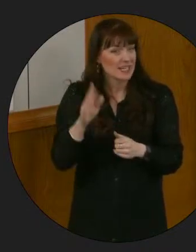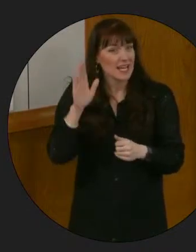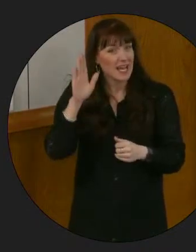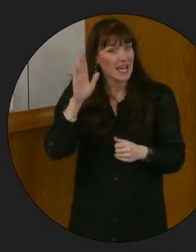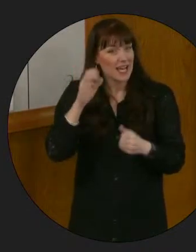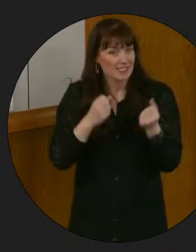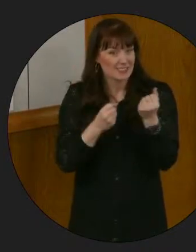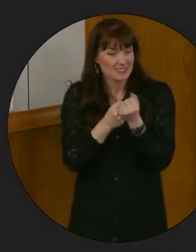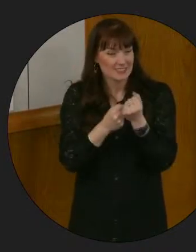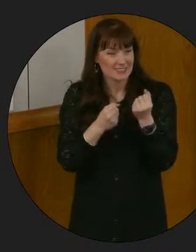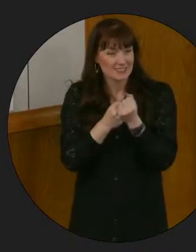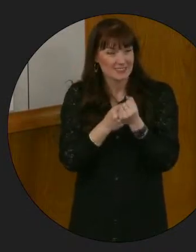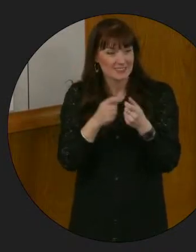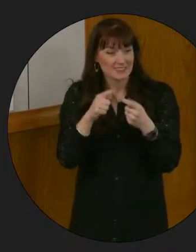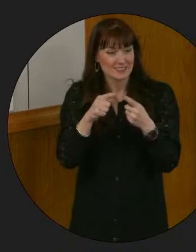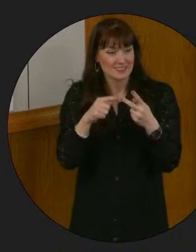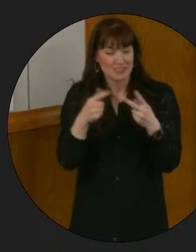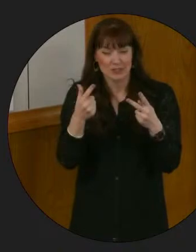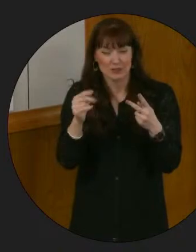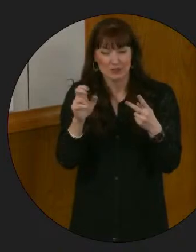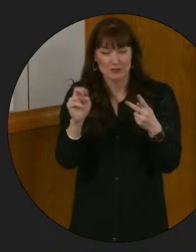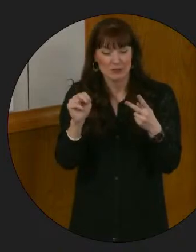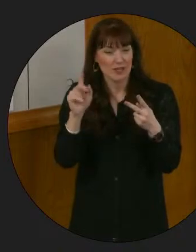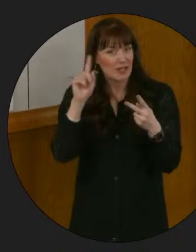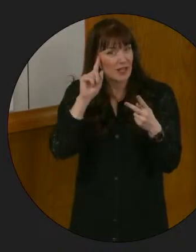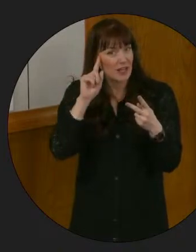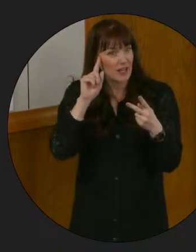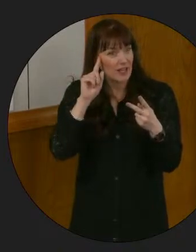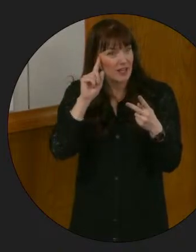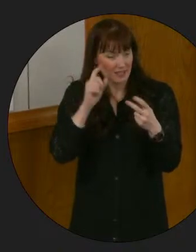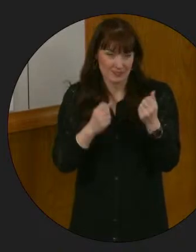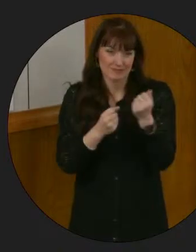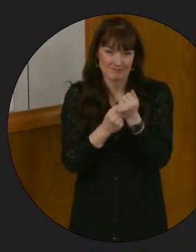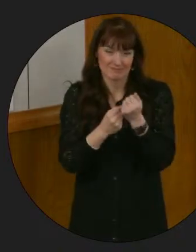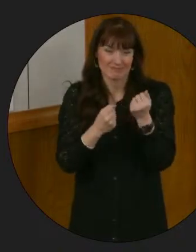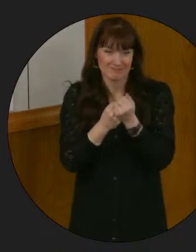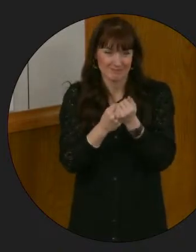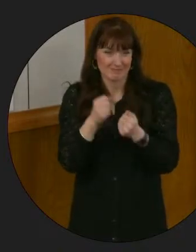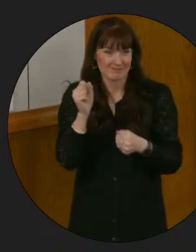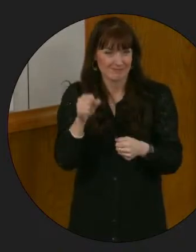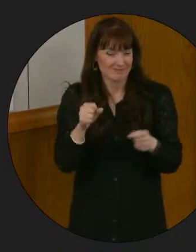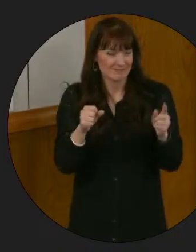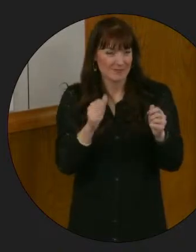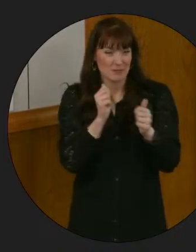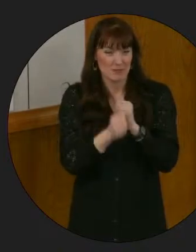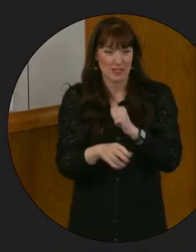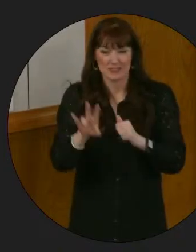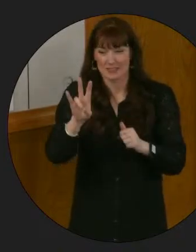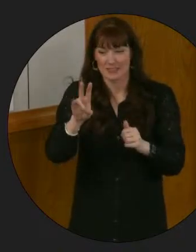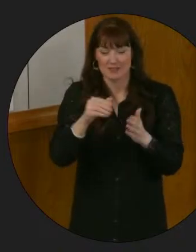Yay. Okay, and Trustee Guzman? Aye. Okay, colleagues, that motion passes